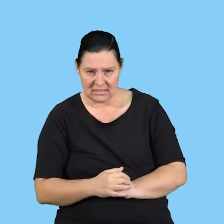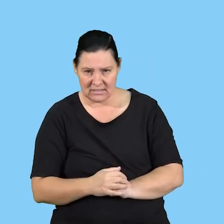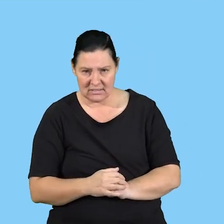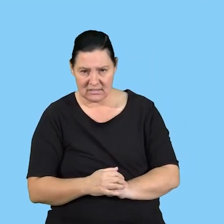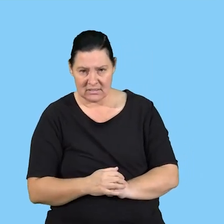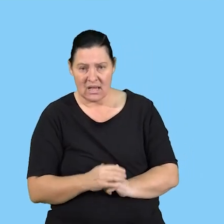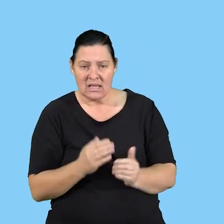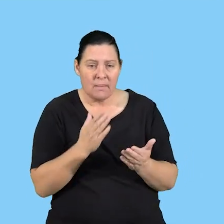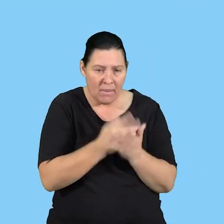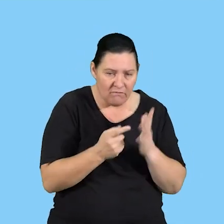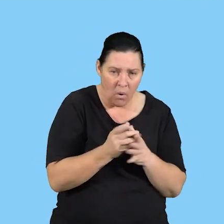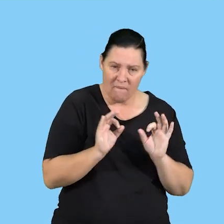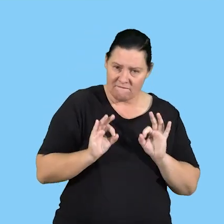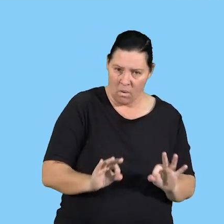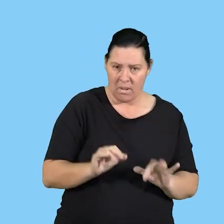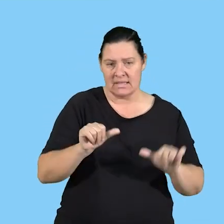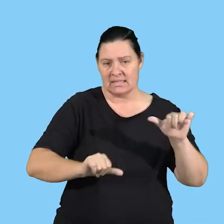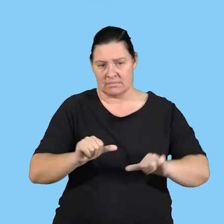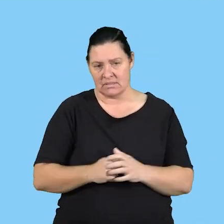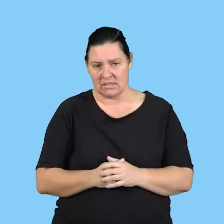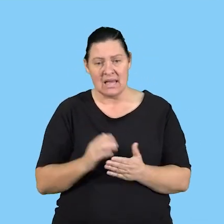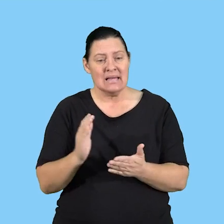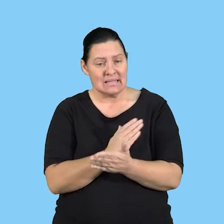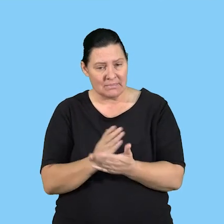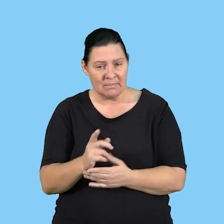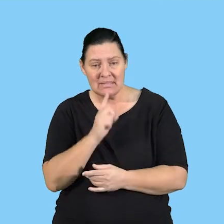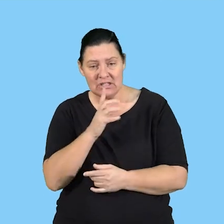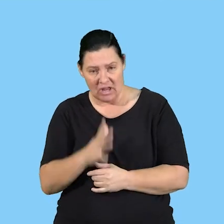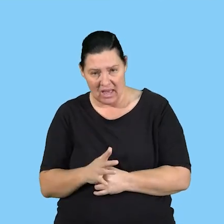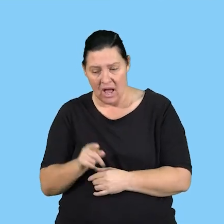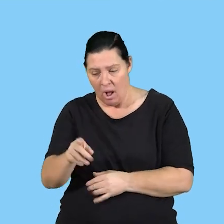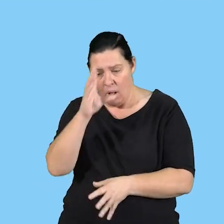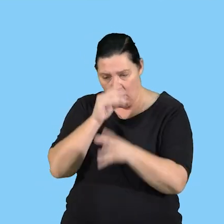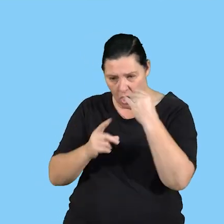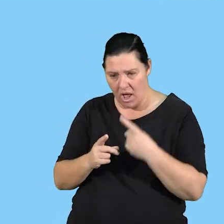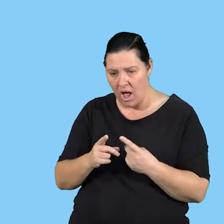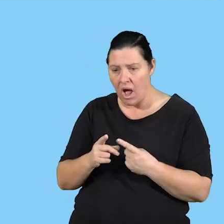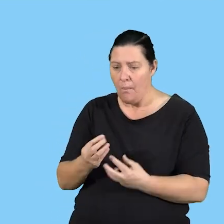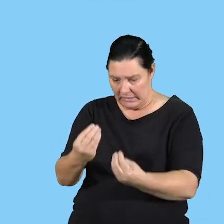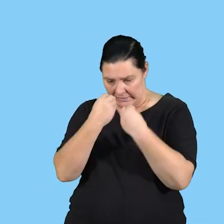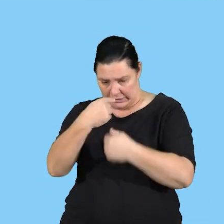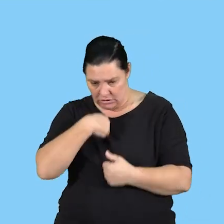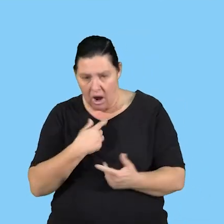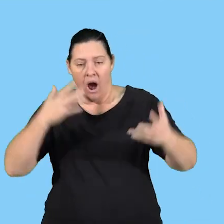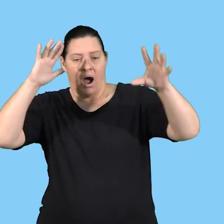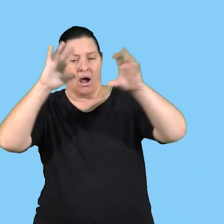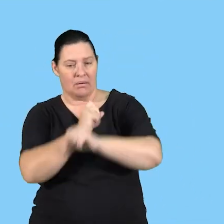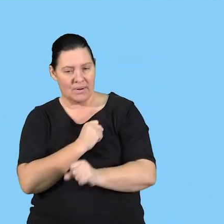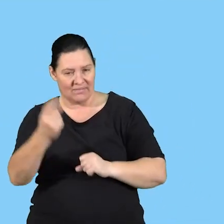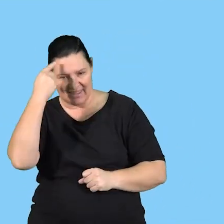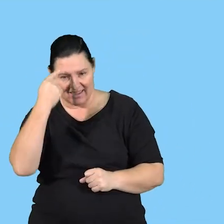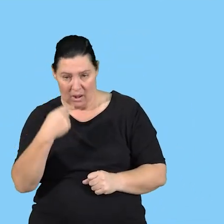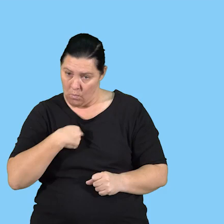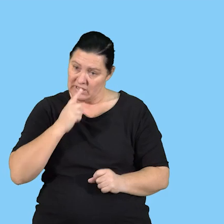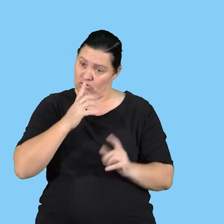assessment. And sometimes teachers, we will be surprised that your learners are going to teach you a thing or two. We do